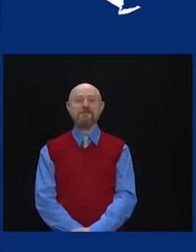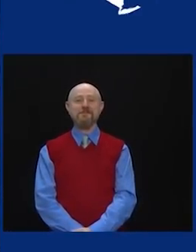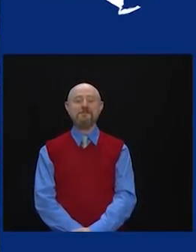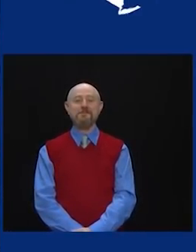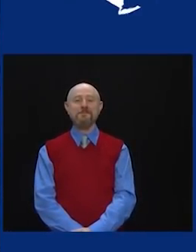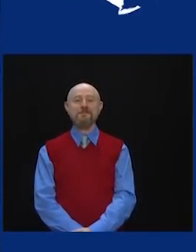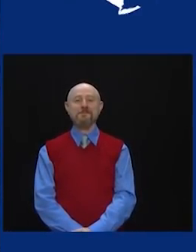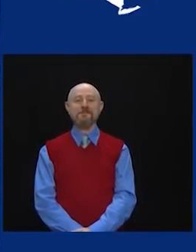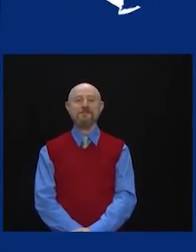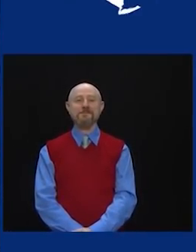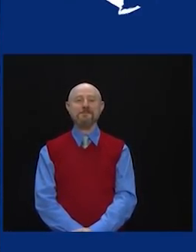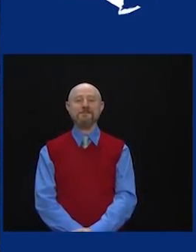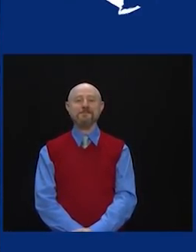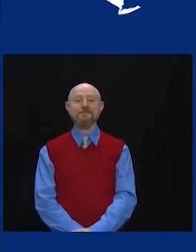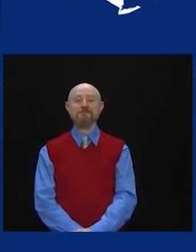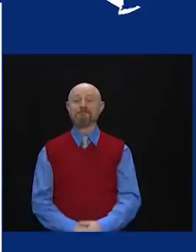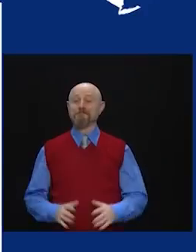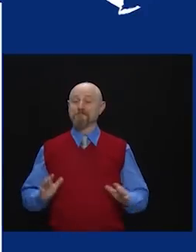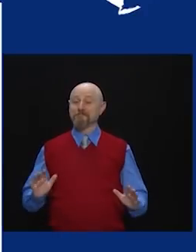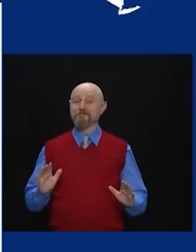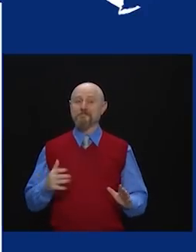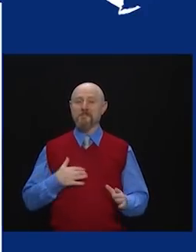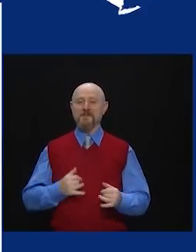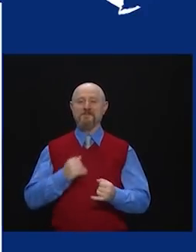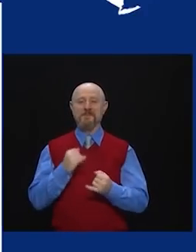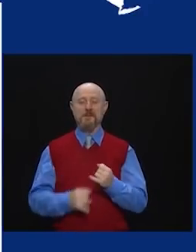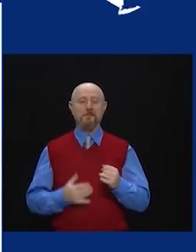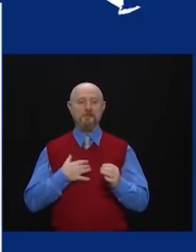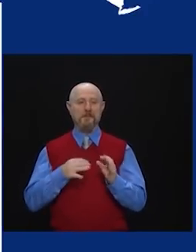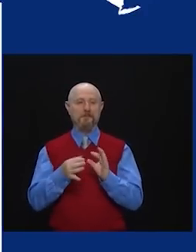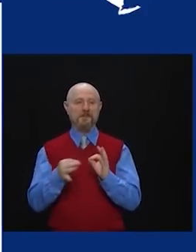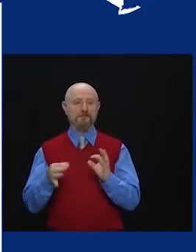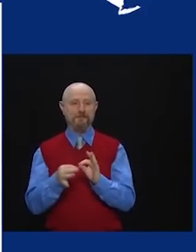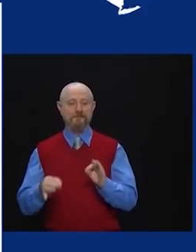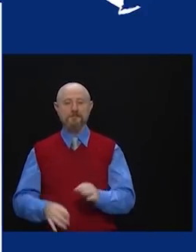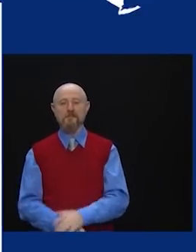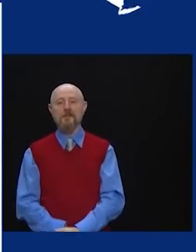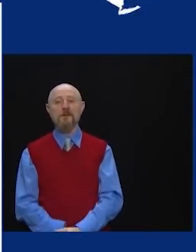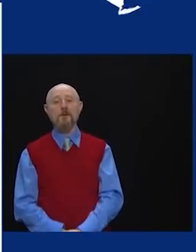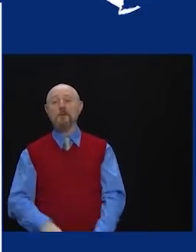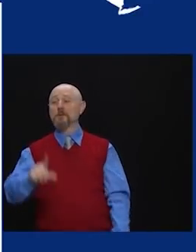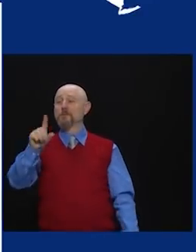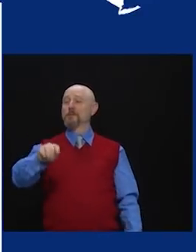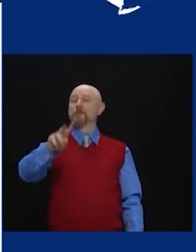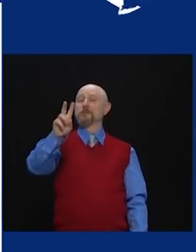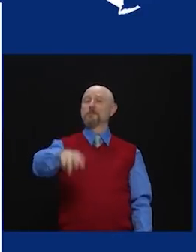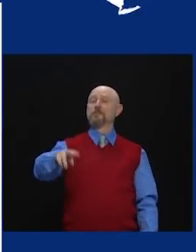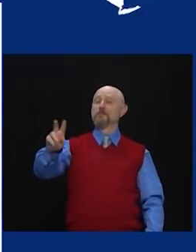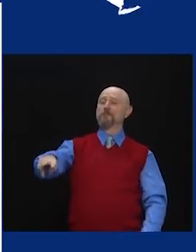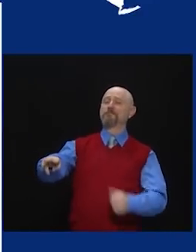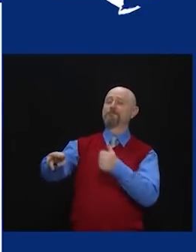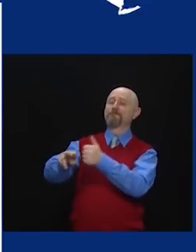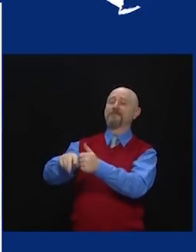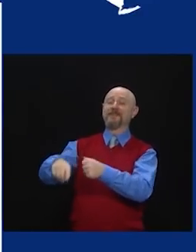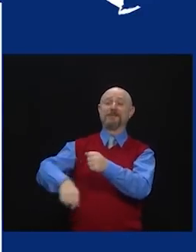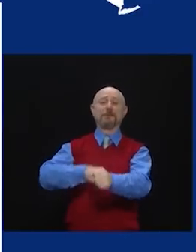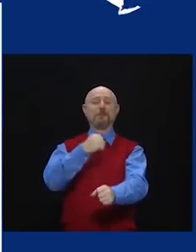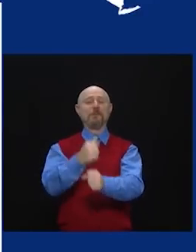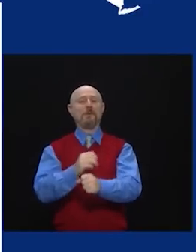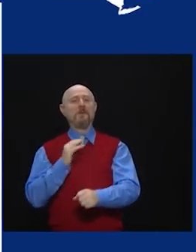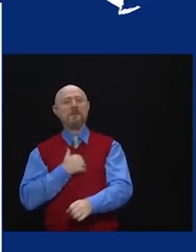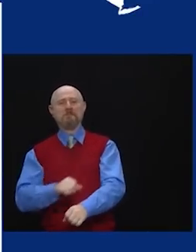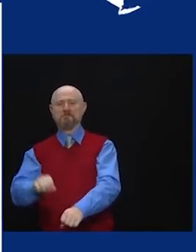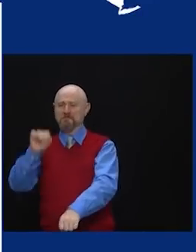This is the final message. 2020 is the year we beat this pandemic. And I'm so energized.